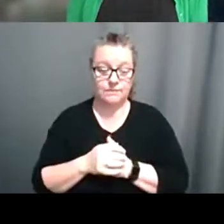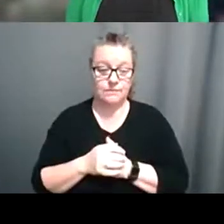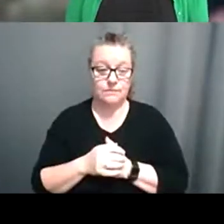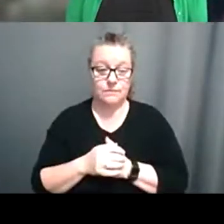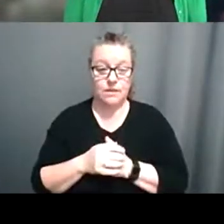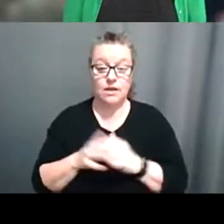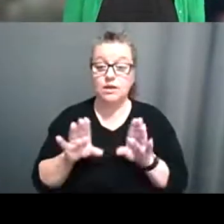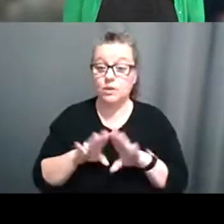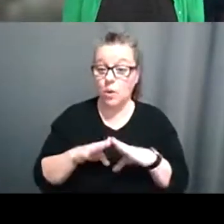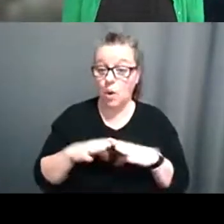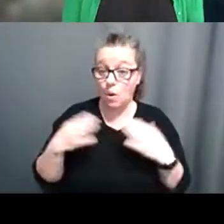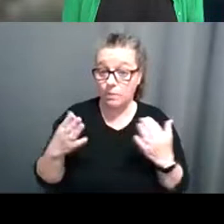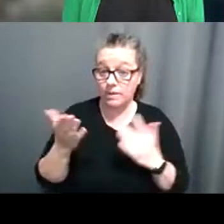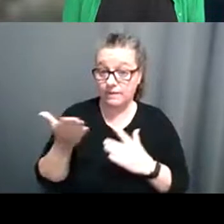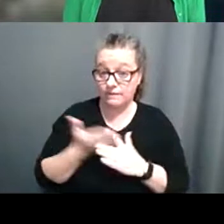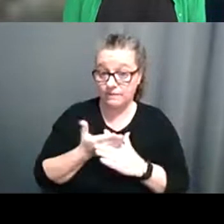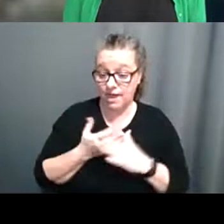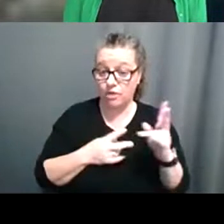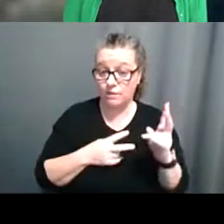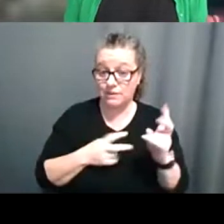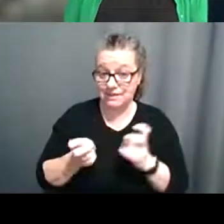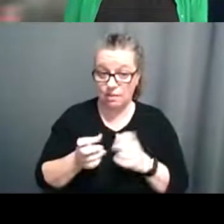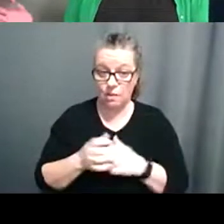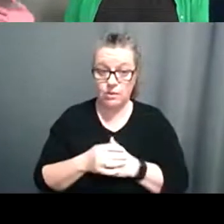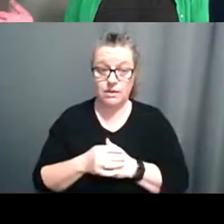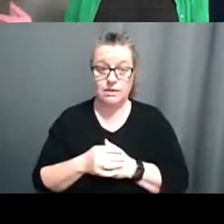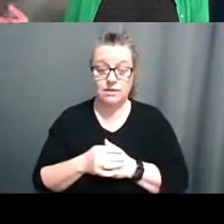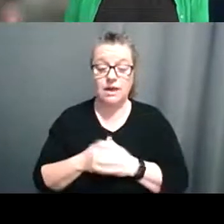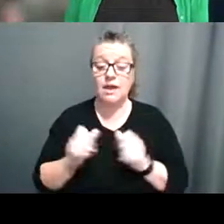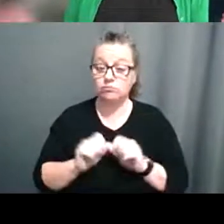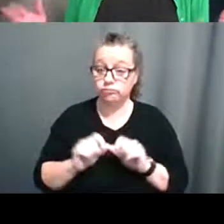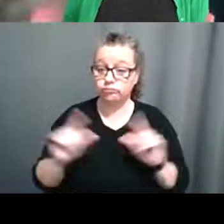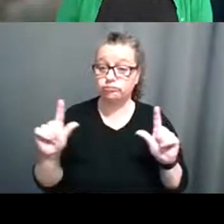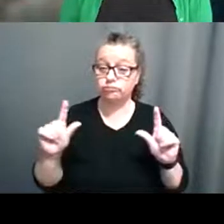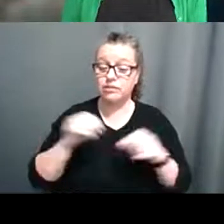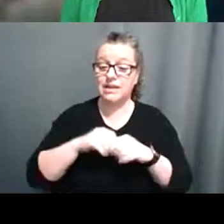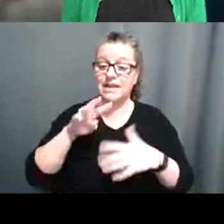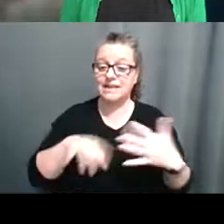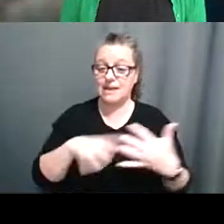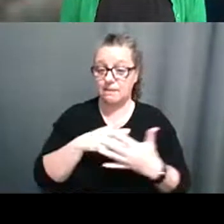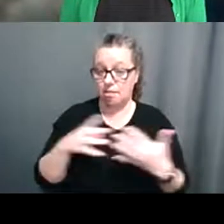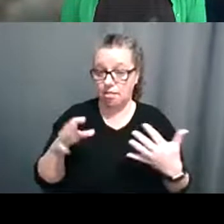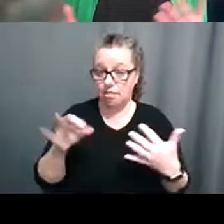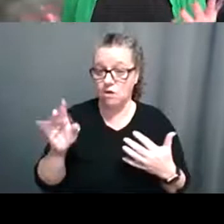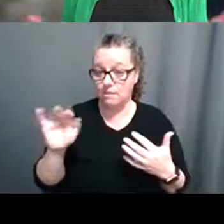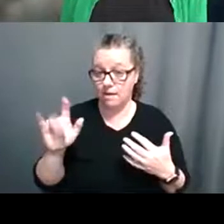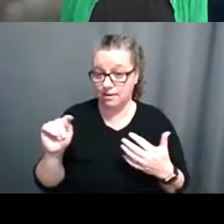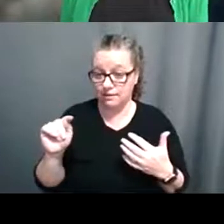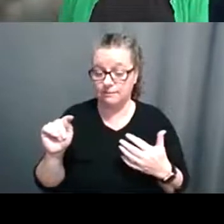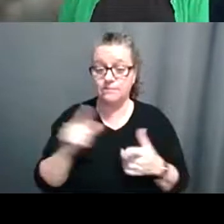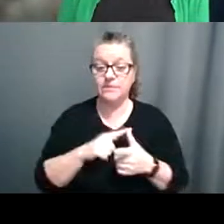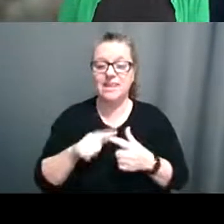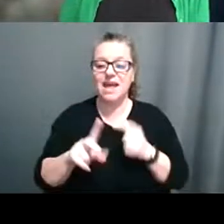You open up the file that was downloaded, and it will open in a table format. I would then save